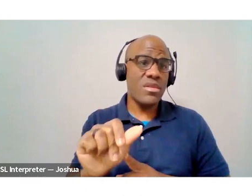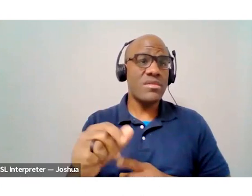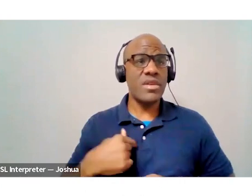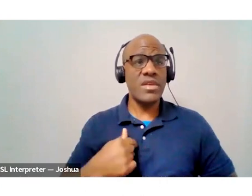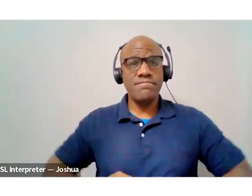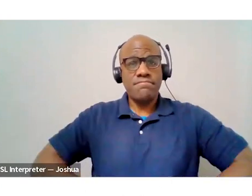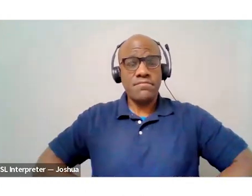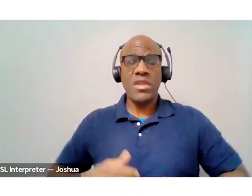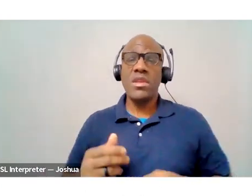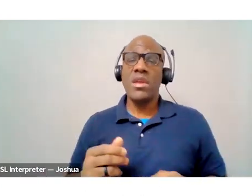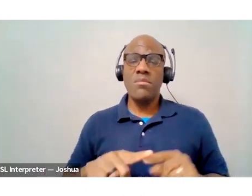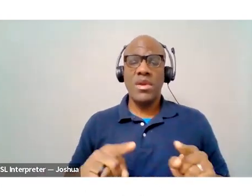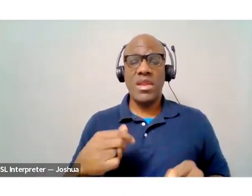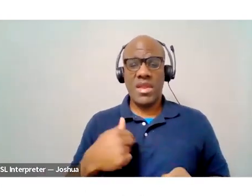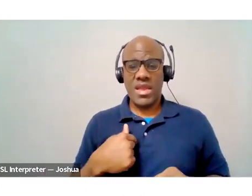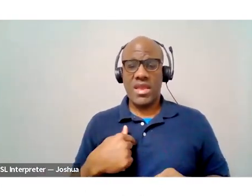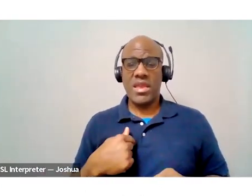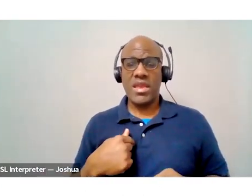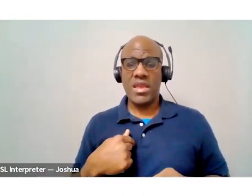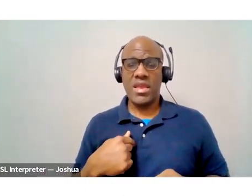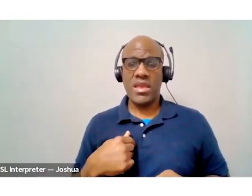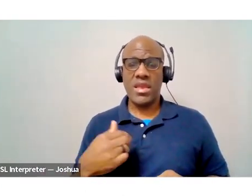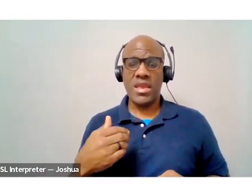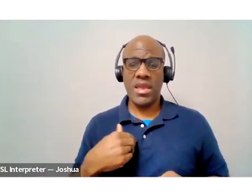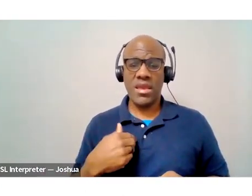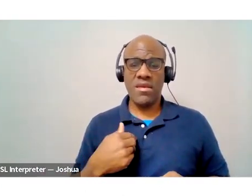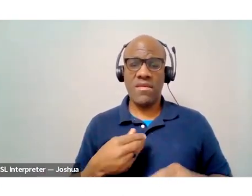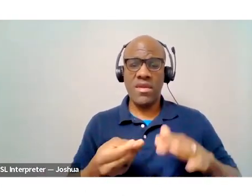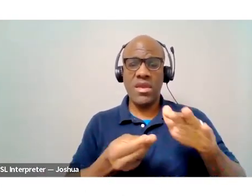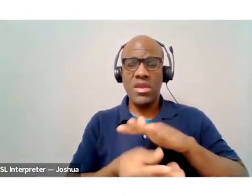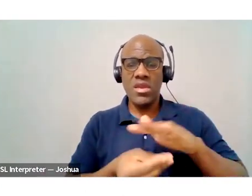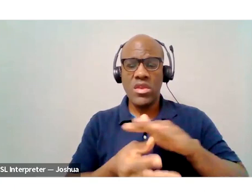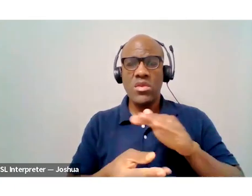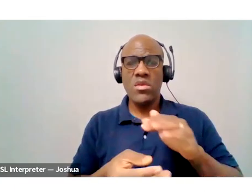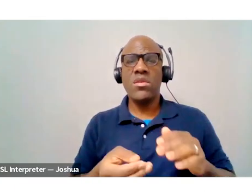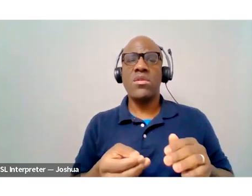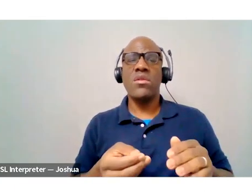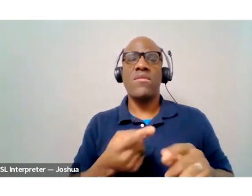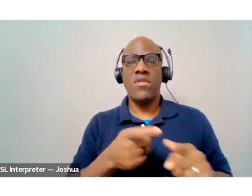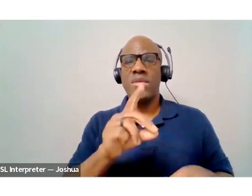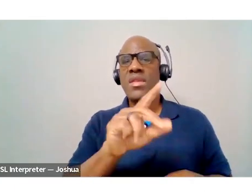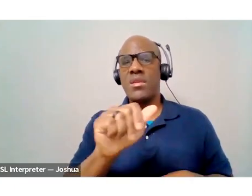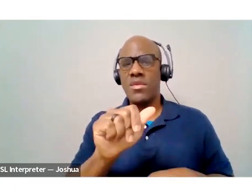cues from the disabled communities, and I've